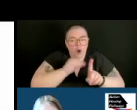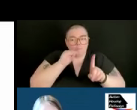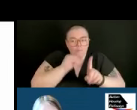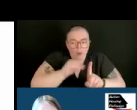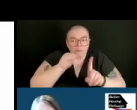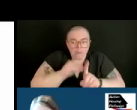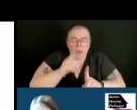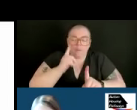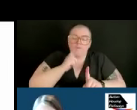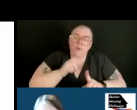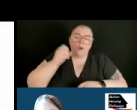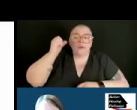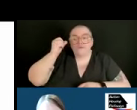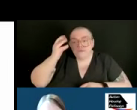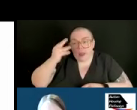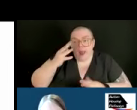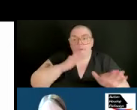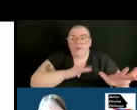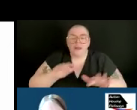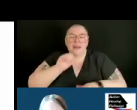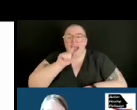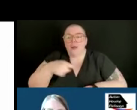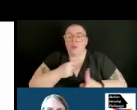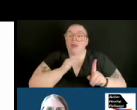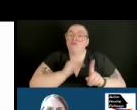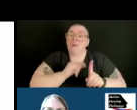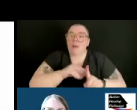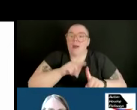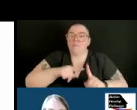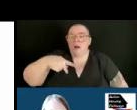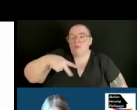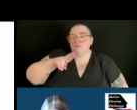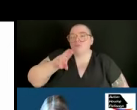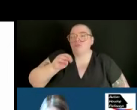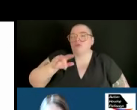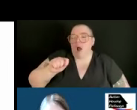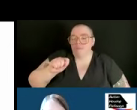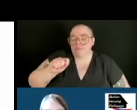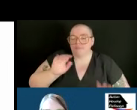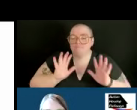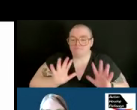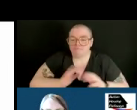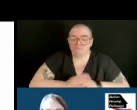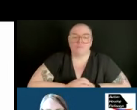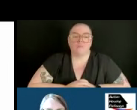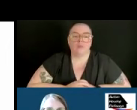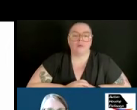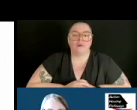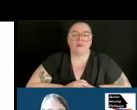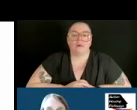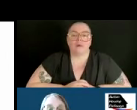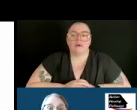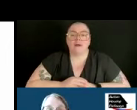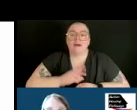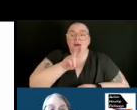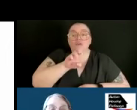like showering and not just reminders? So, to recapitulate from our last meeting, a reminder